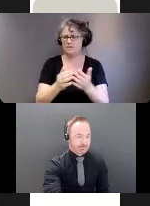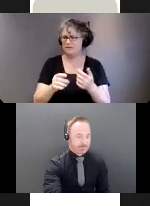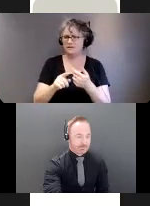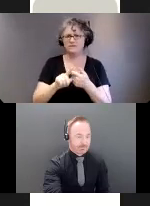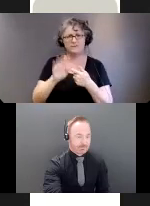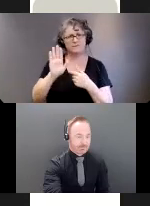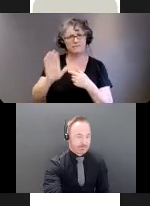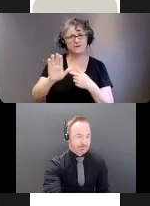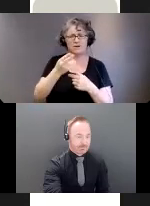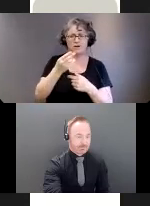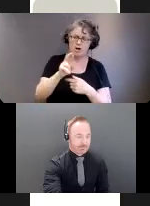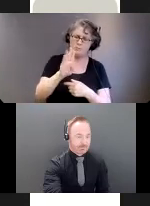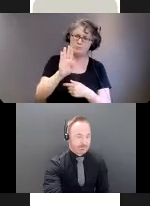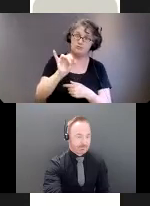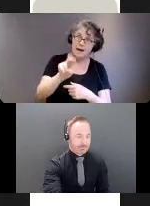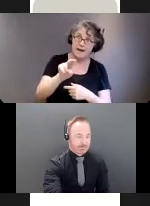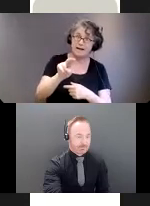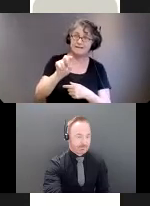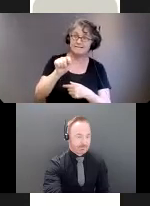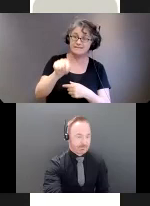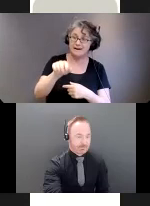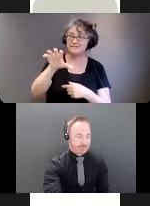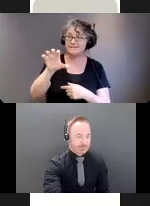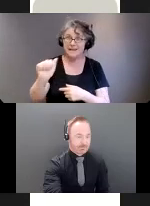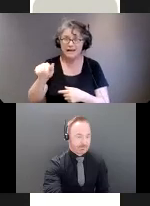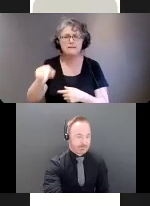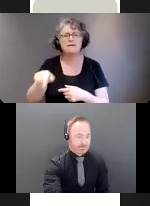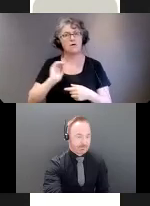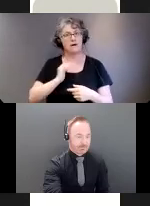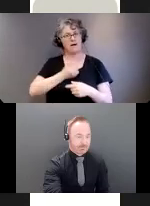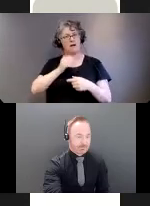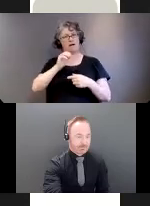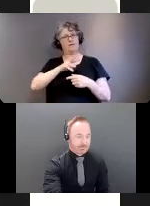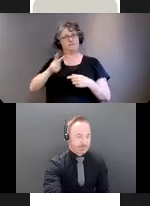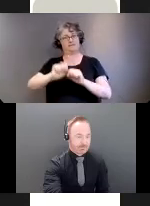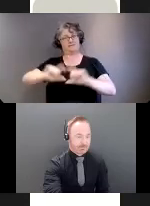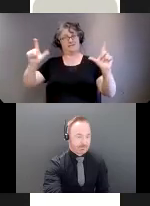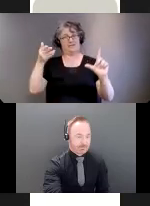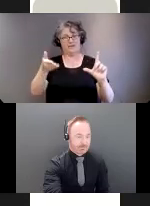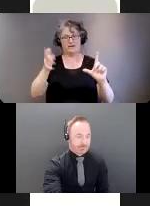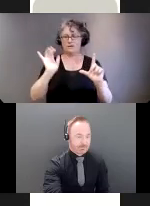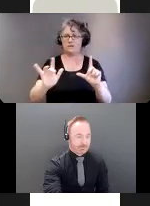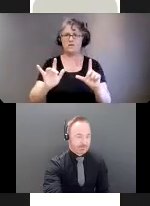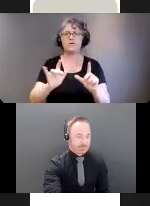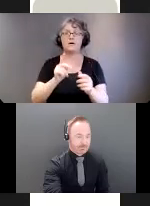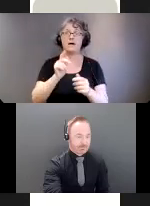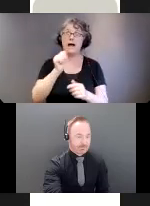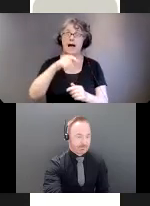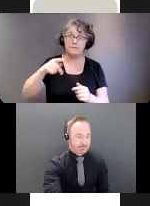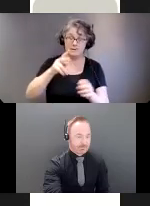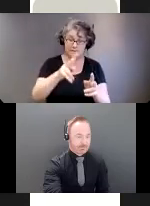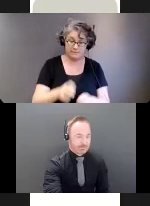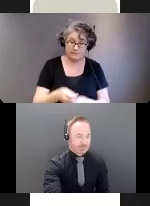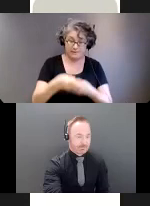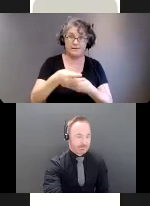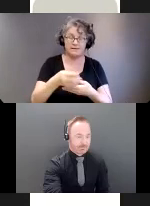herbrainchoseforher.ca, and you can access it on our website, or you can access it as an application where you can